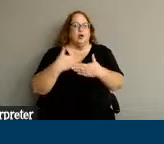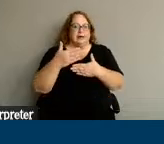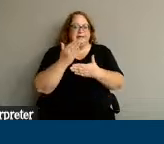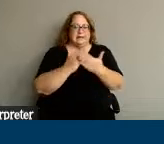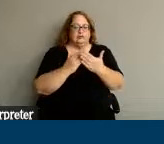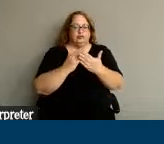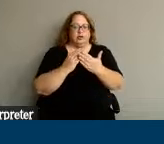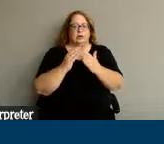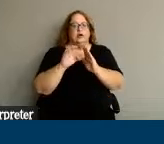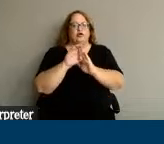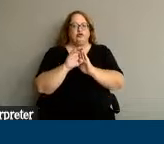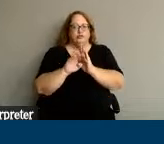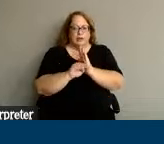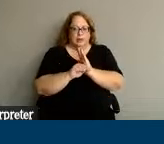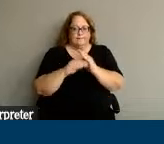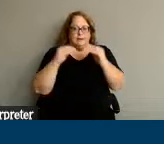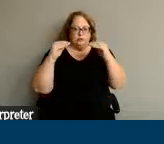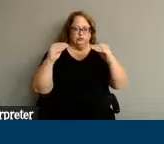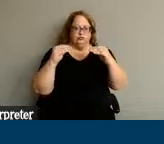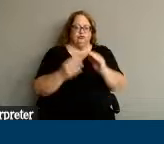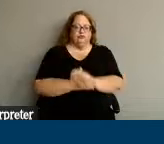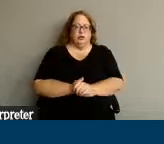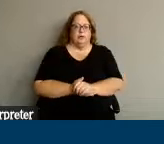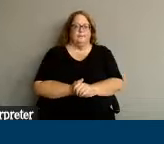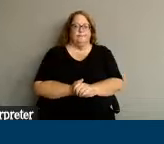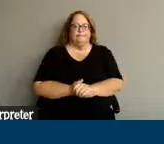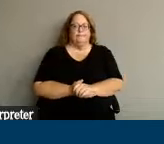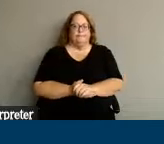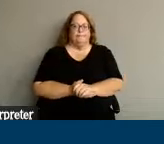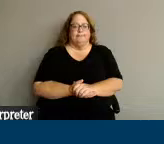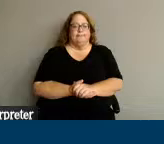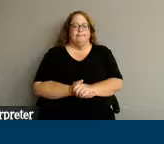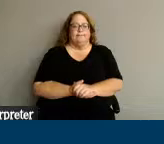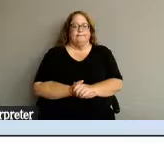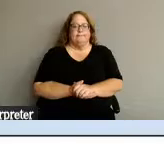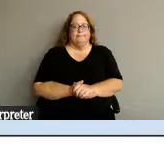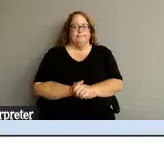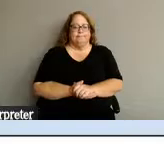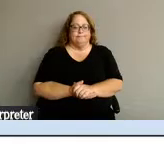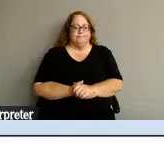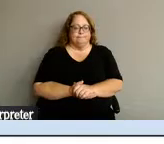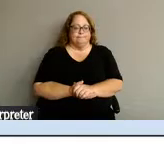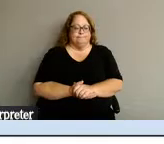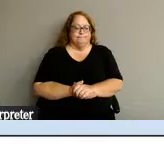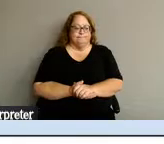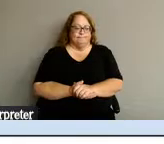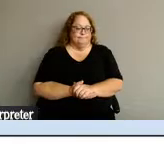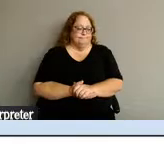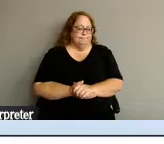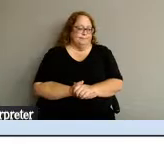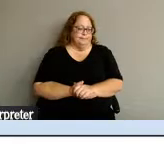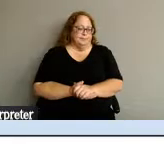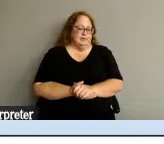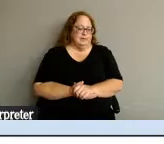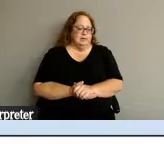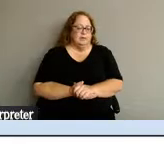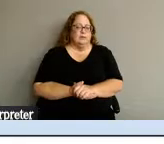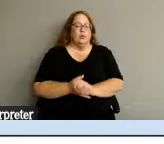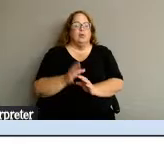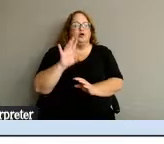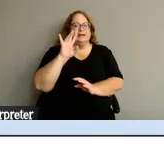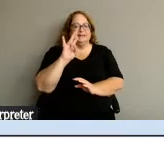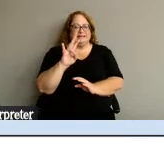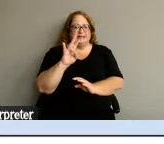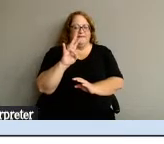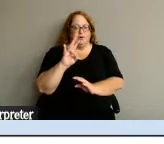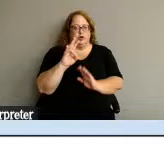Section, curriculum and instruction. The curriculum and instruction, next slide, please. There are 7